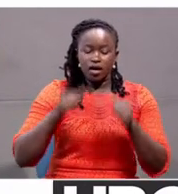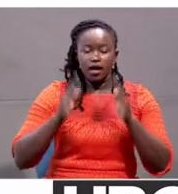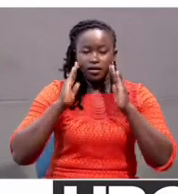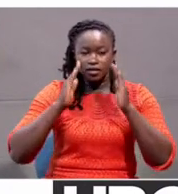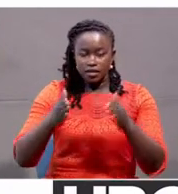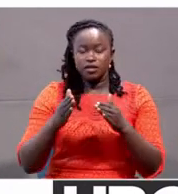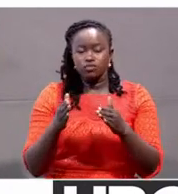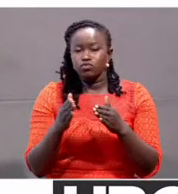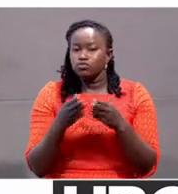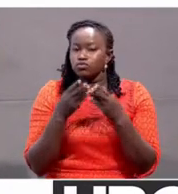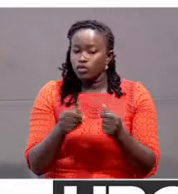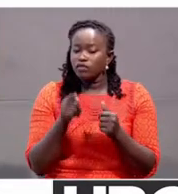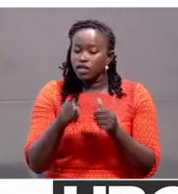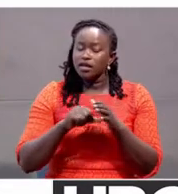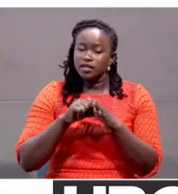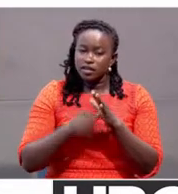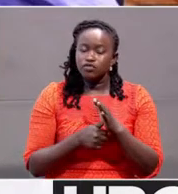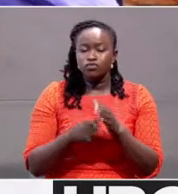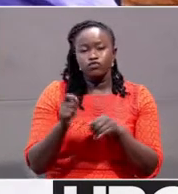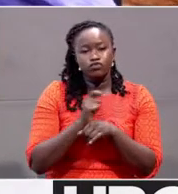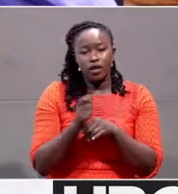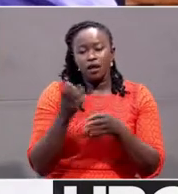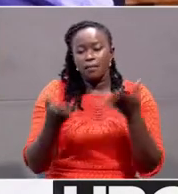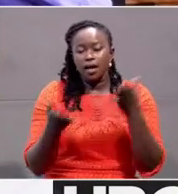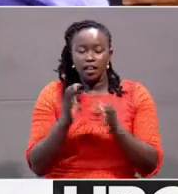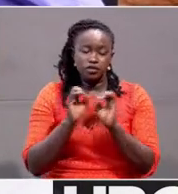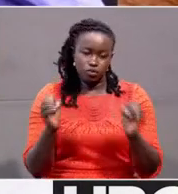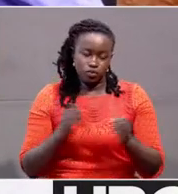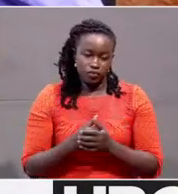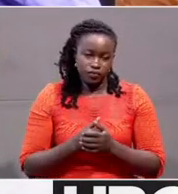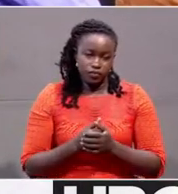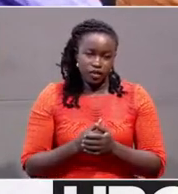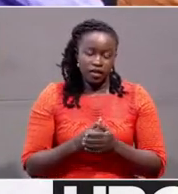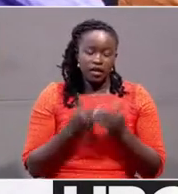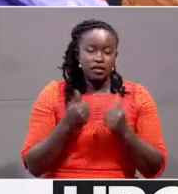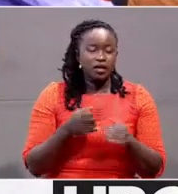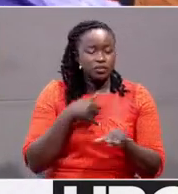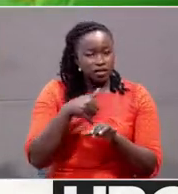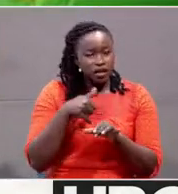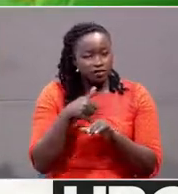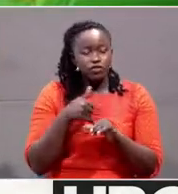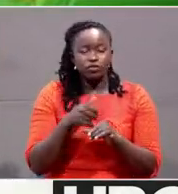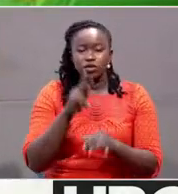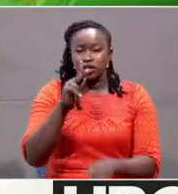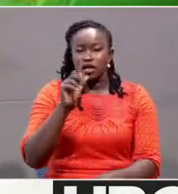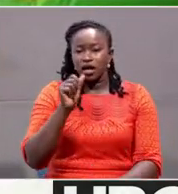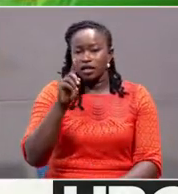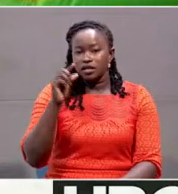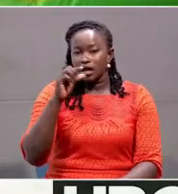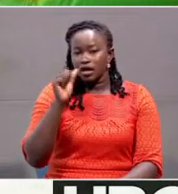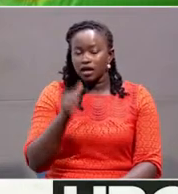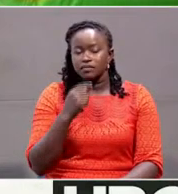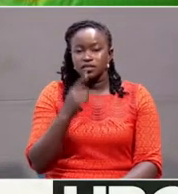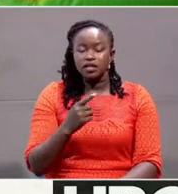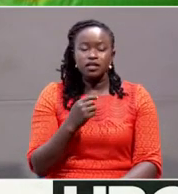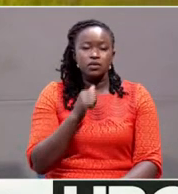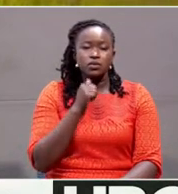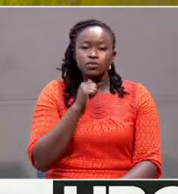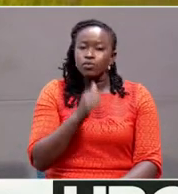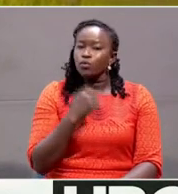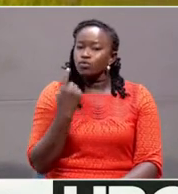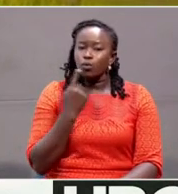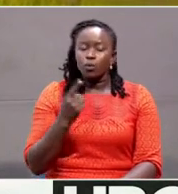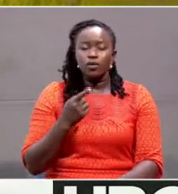decisively with this issue of trade imbalance. This intervention, according to Kadaga, will not be limited to only